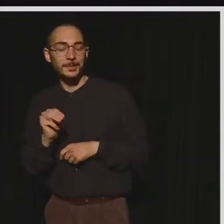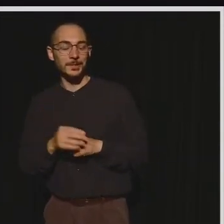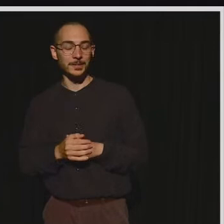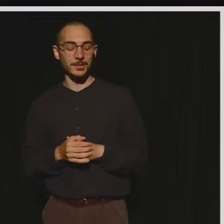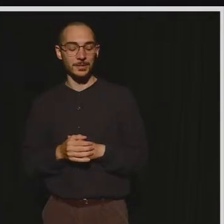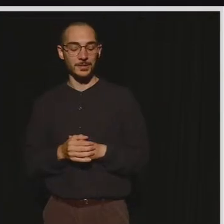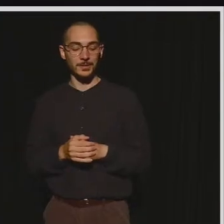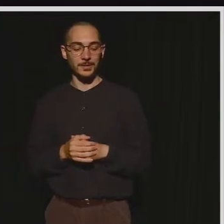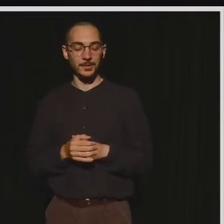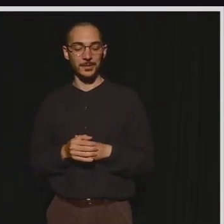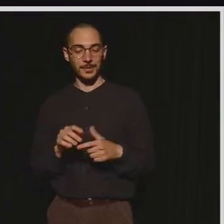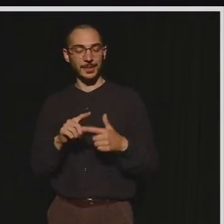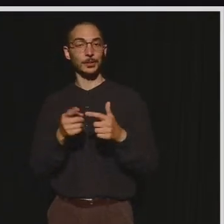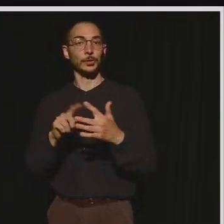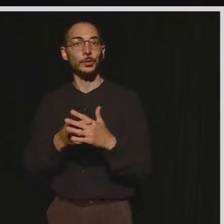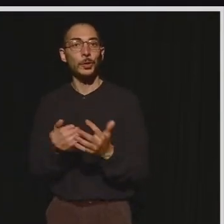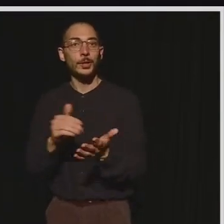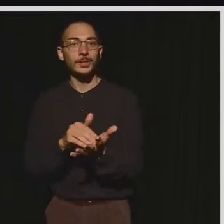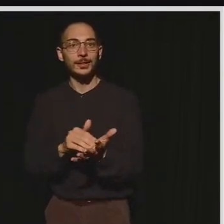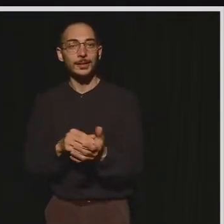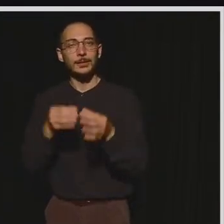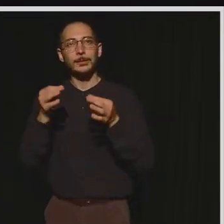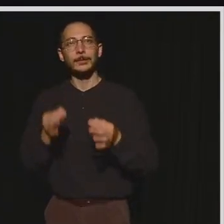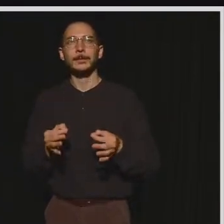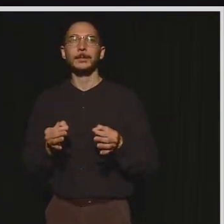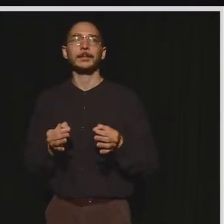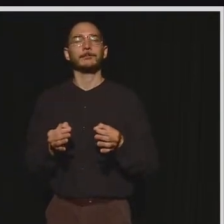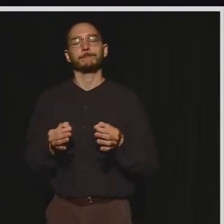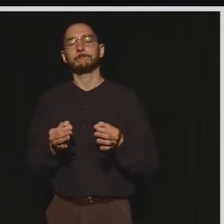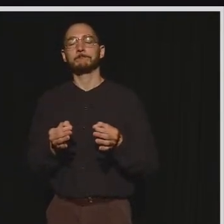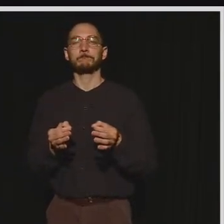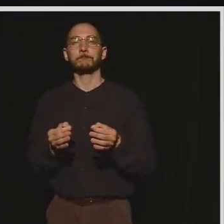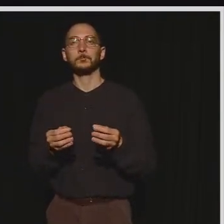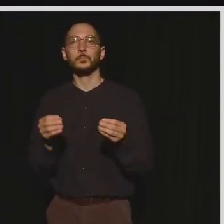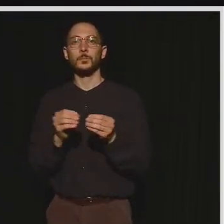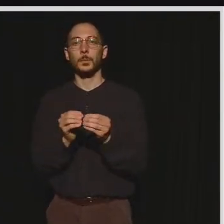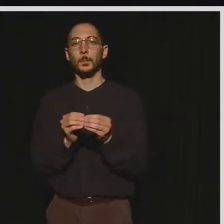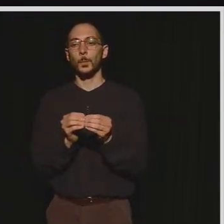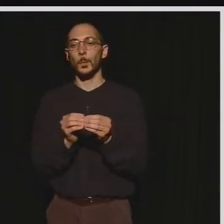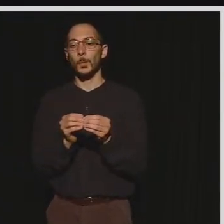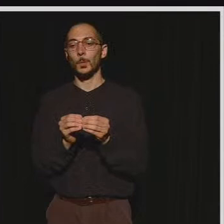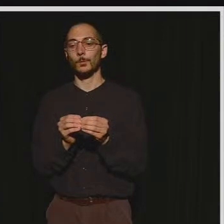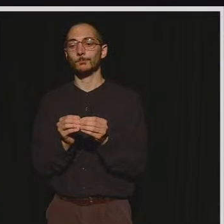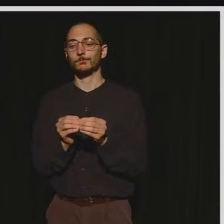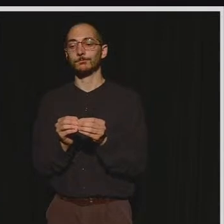platform to really elevate voices that needs to be heard, that needs to be